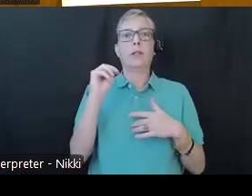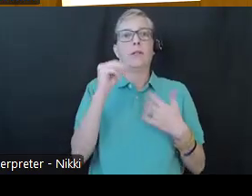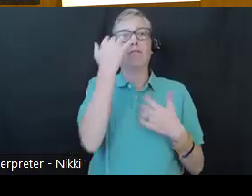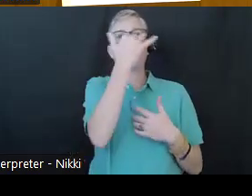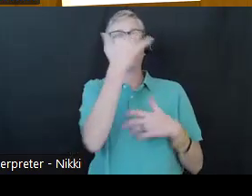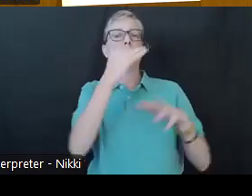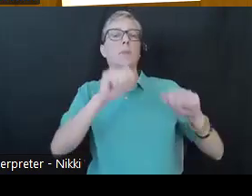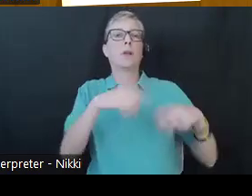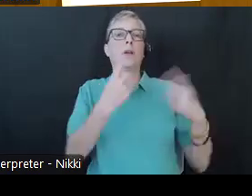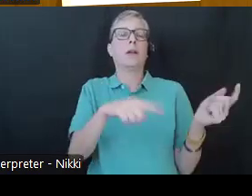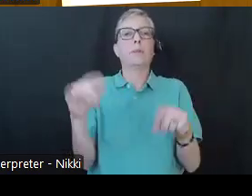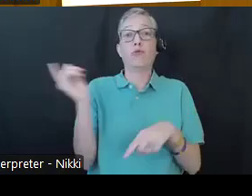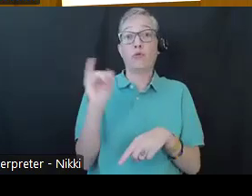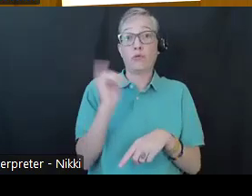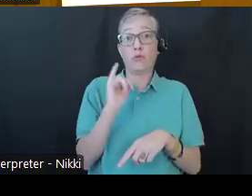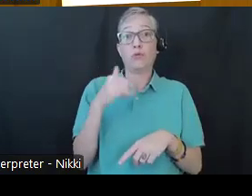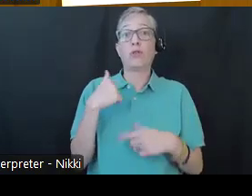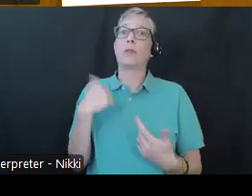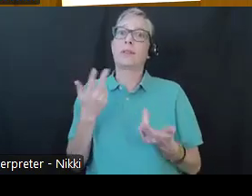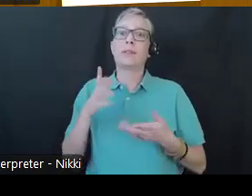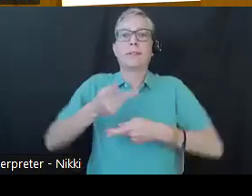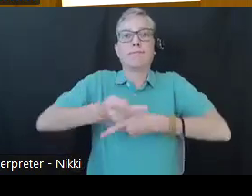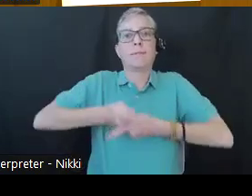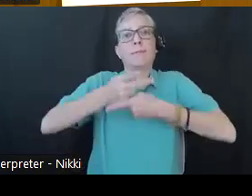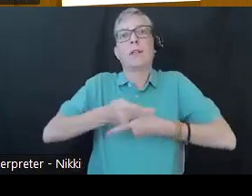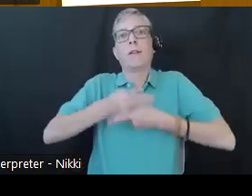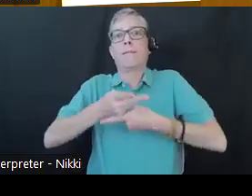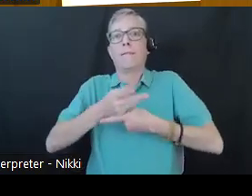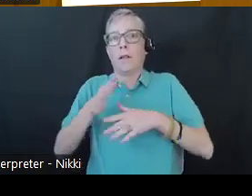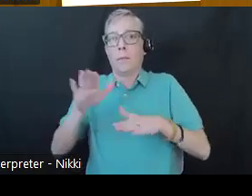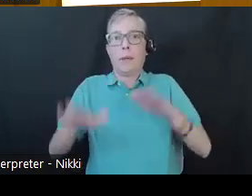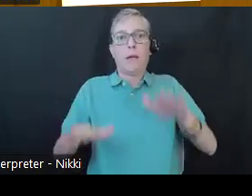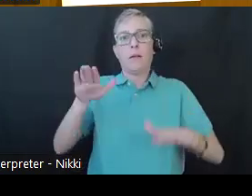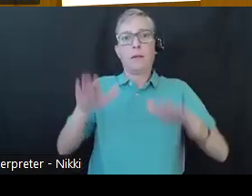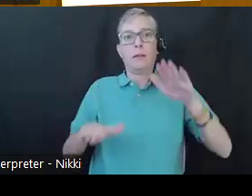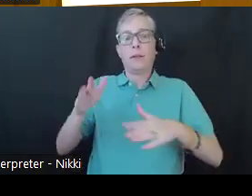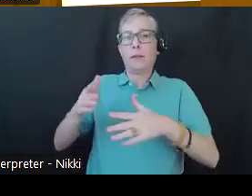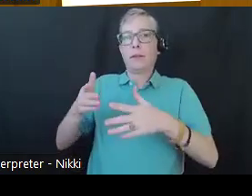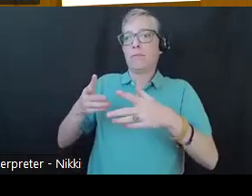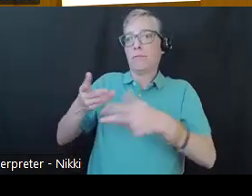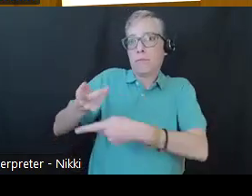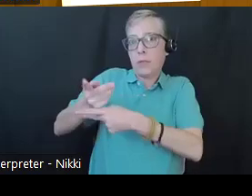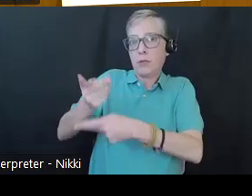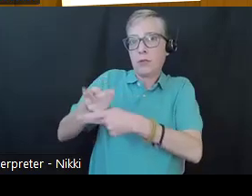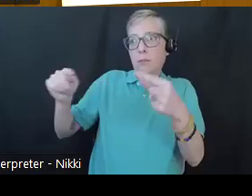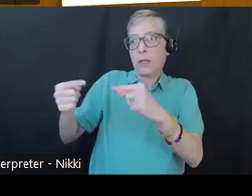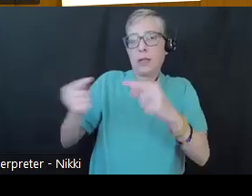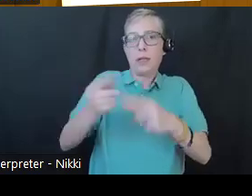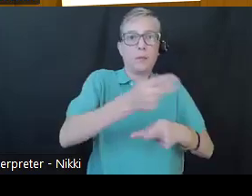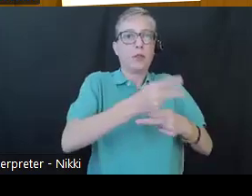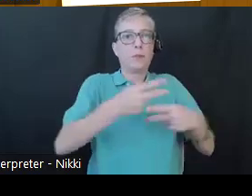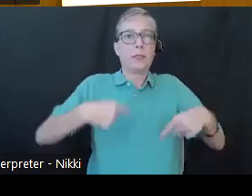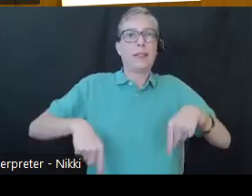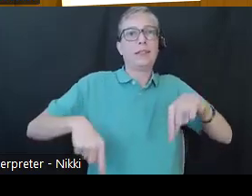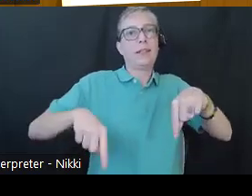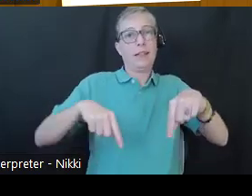that line between managing delirium and managing pain and anxiety. So then your non-pharmacological techniques become